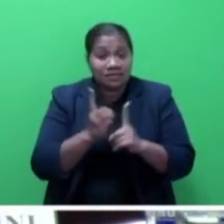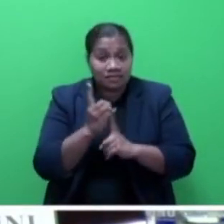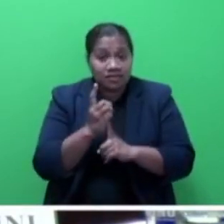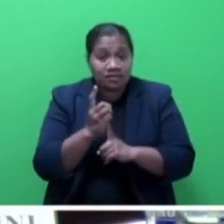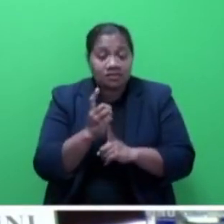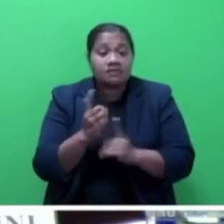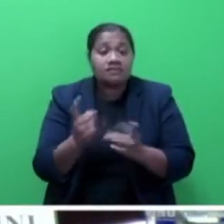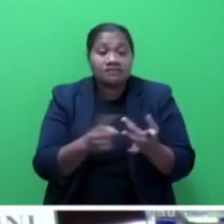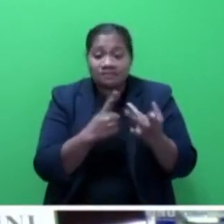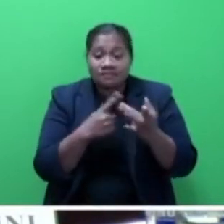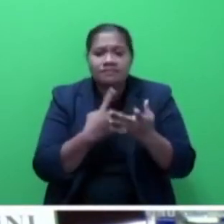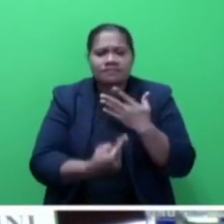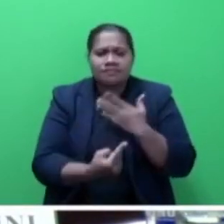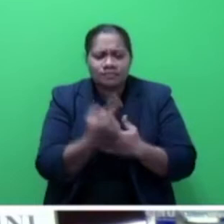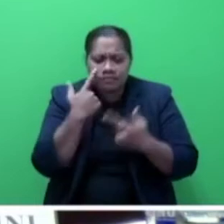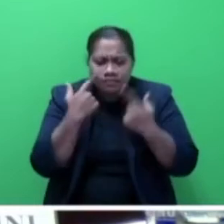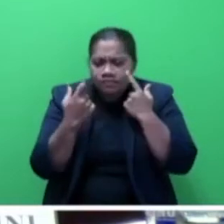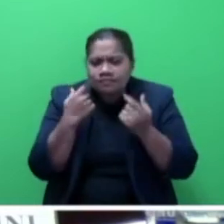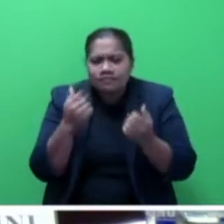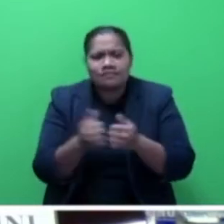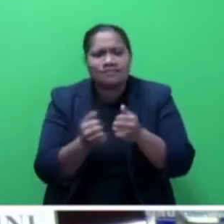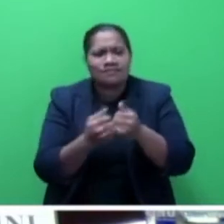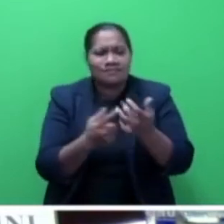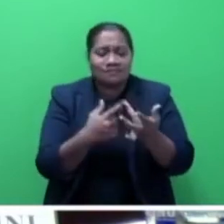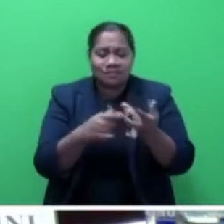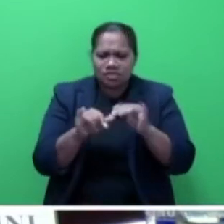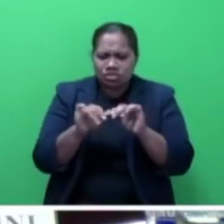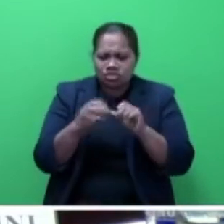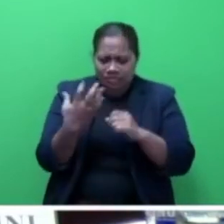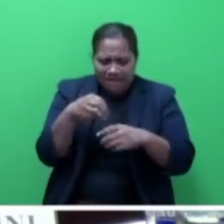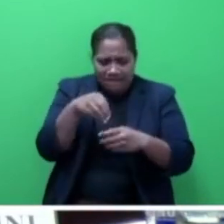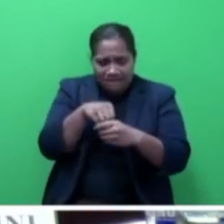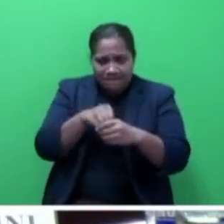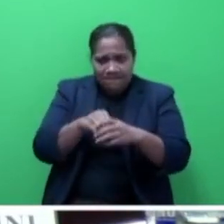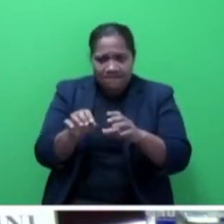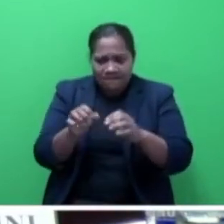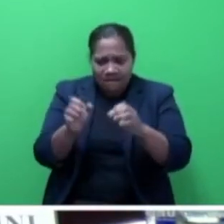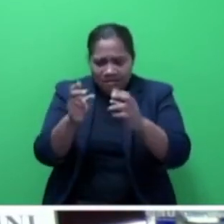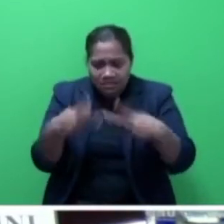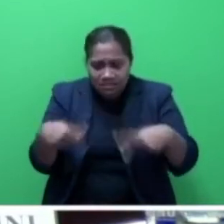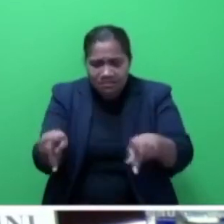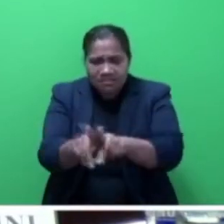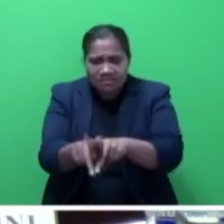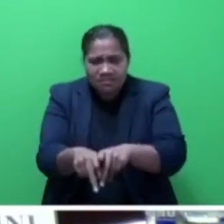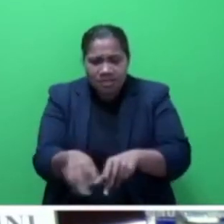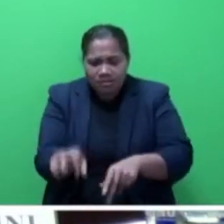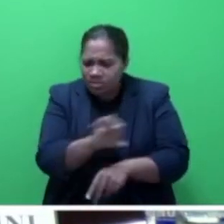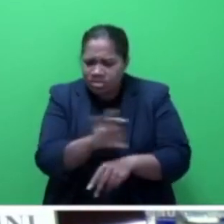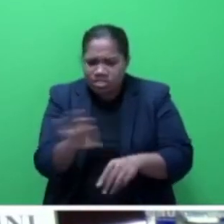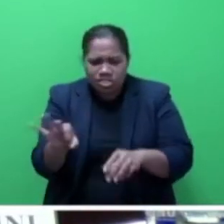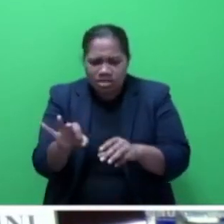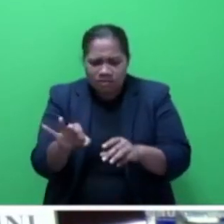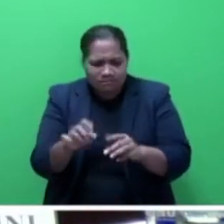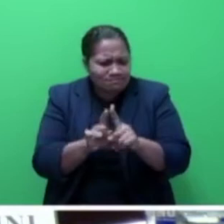find many other issues within the settlement which is not in line with the scheme plan.